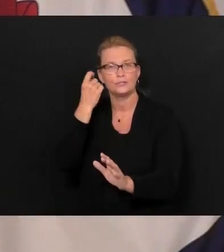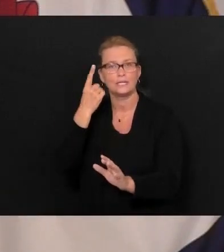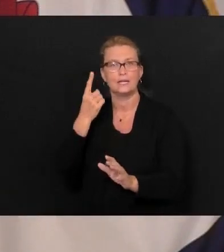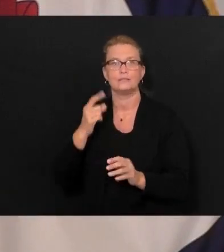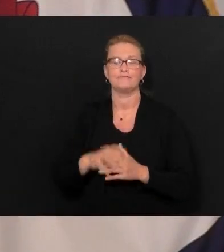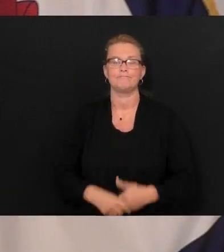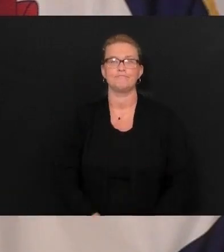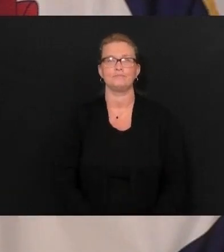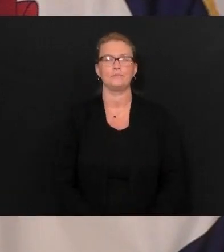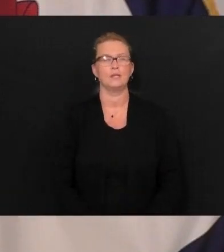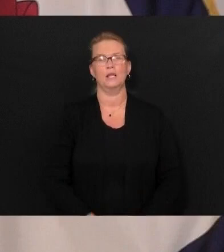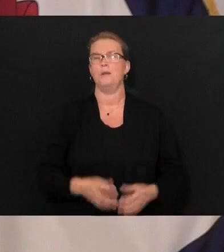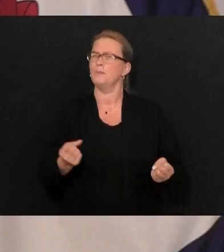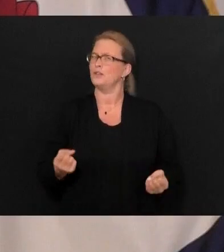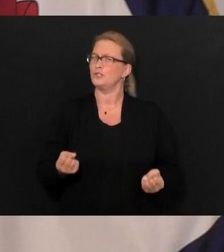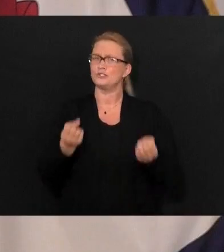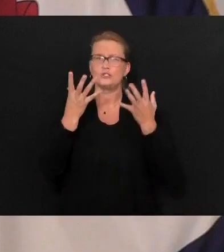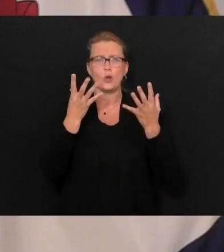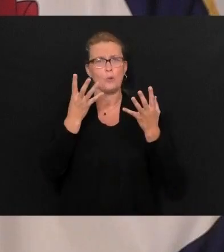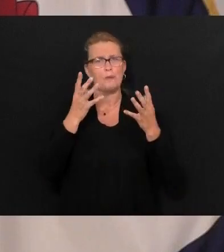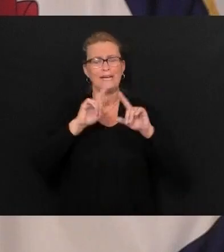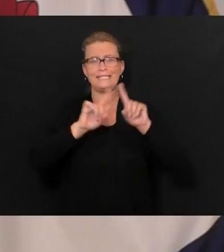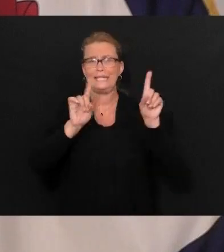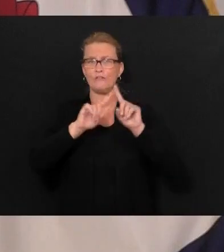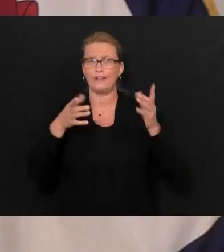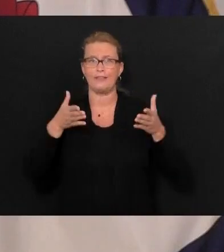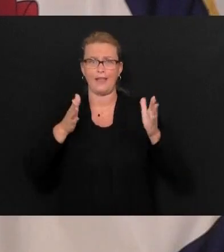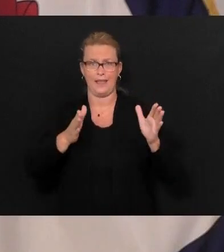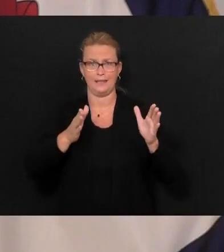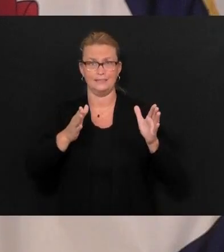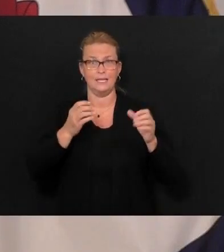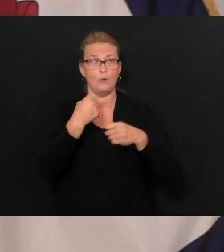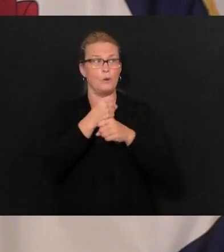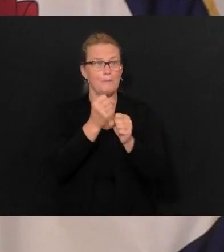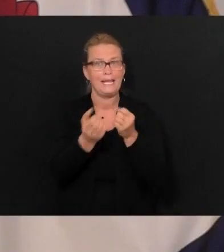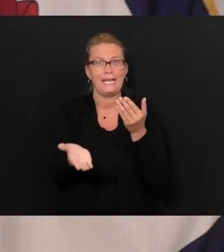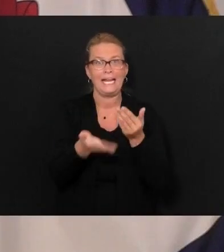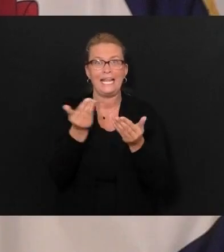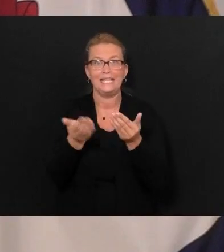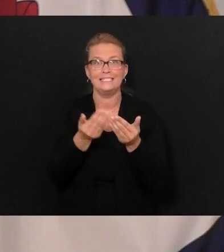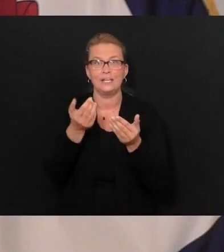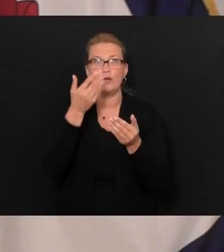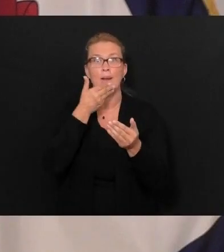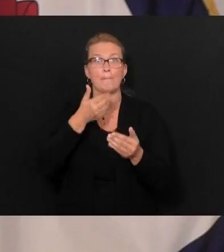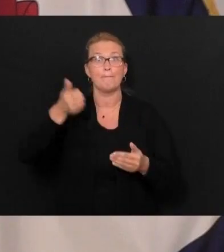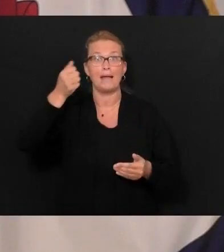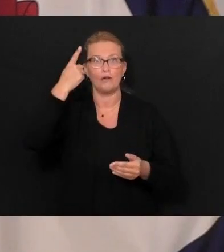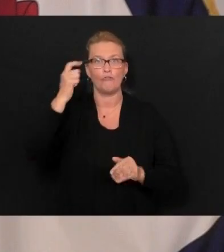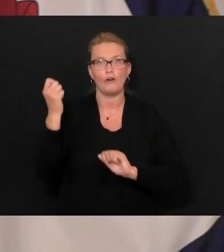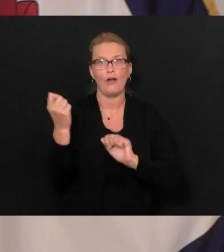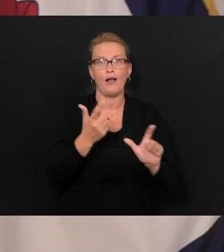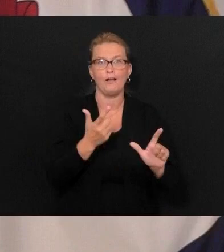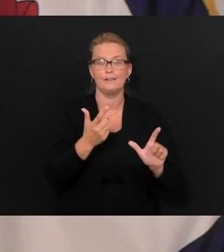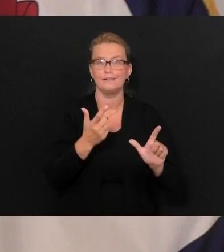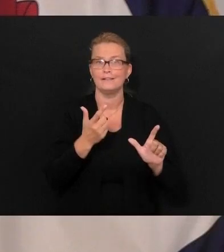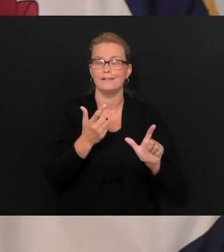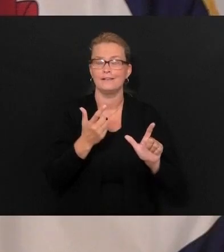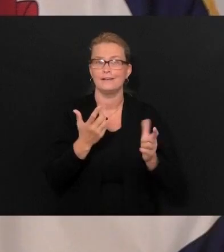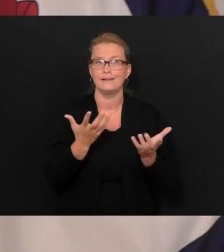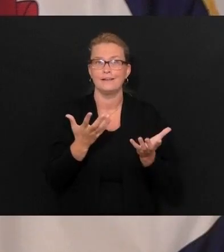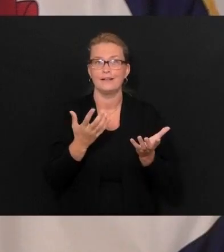battle. But there's so many aspects of this that could make it easier and make it better on all of us. But the bottom line